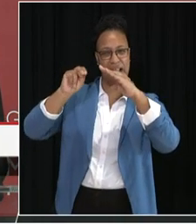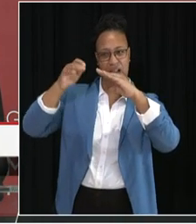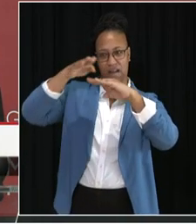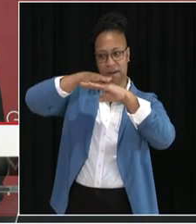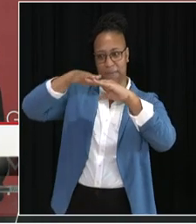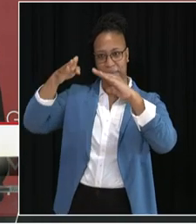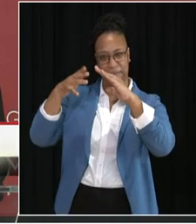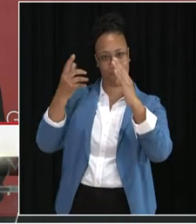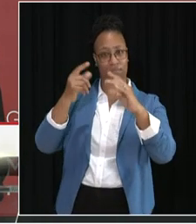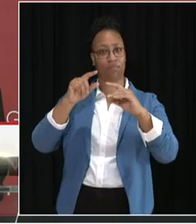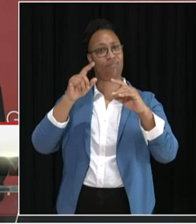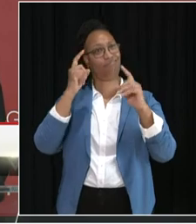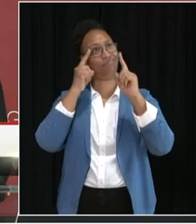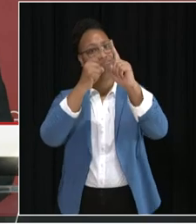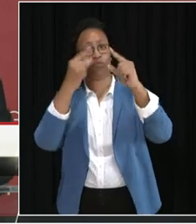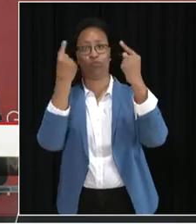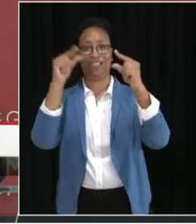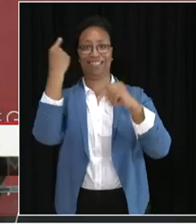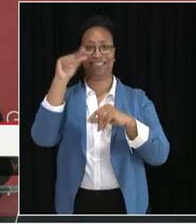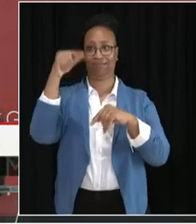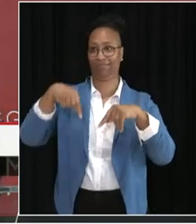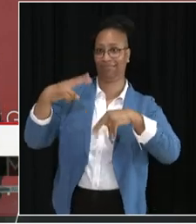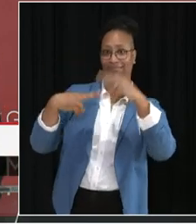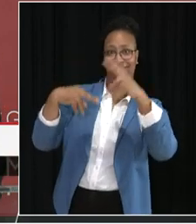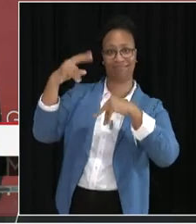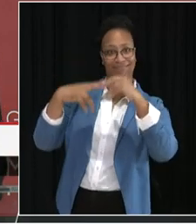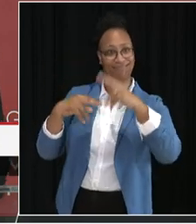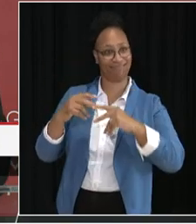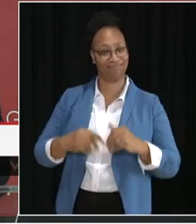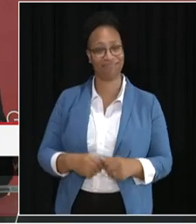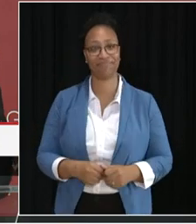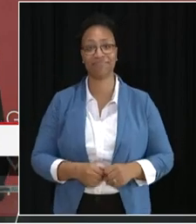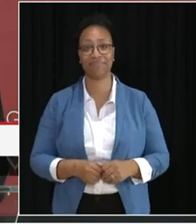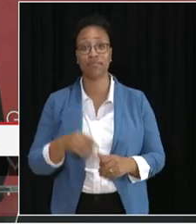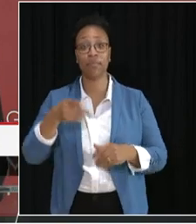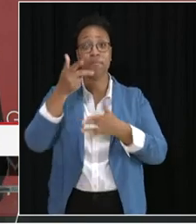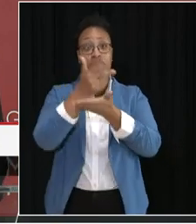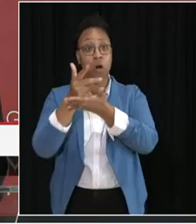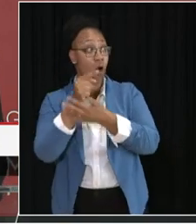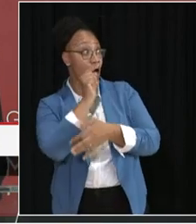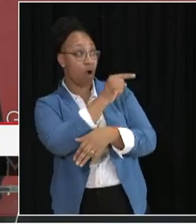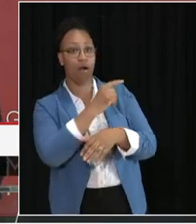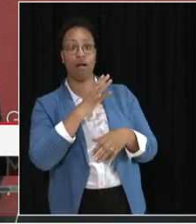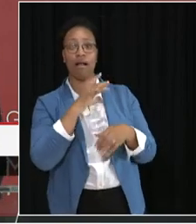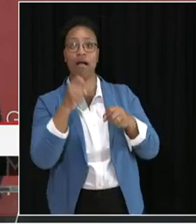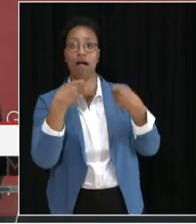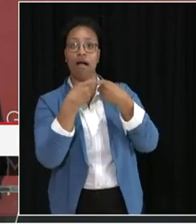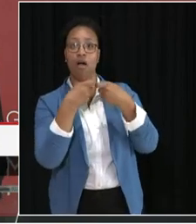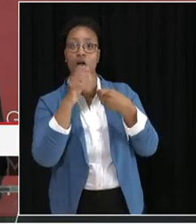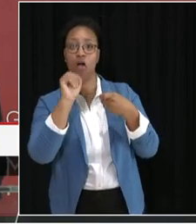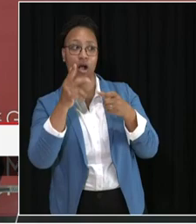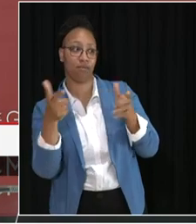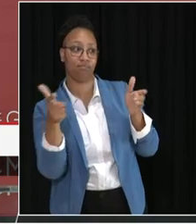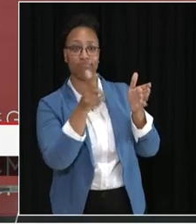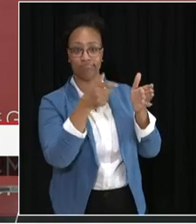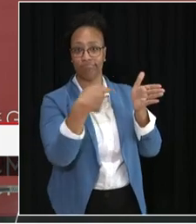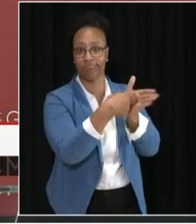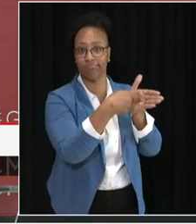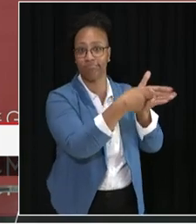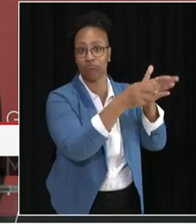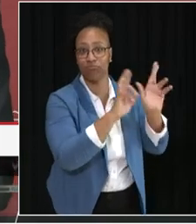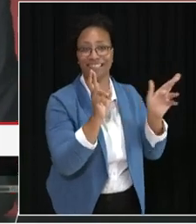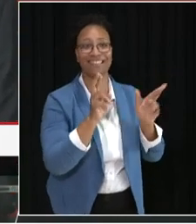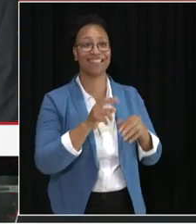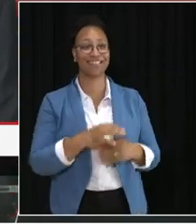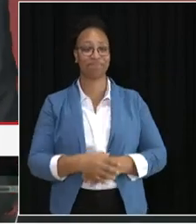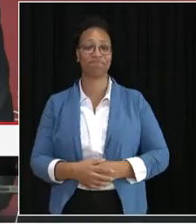electric vehicle charging stations, and a geothermal well, which will help heat the building throughout the year. As the Chancellor alluded